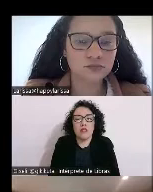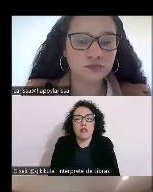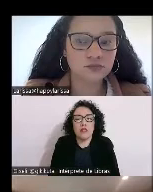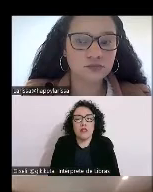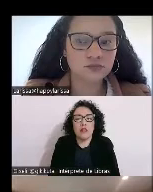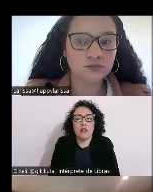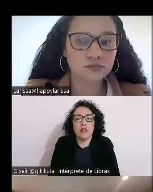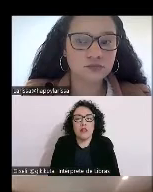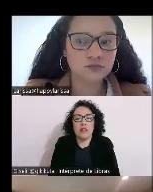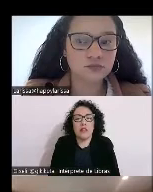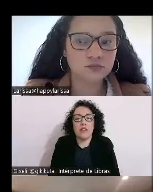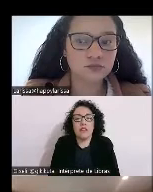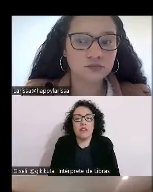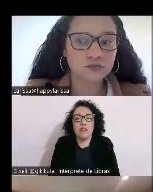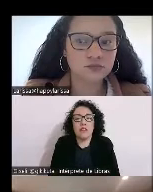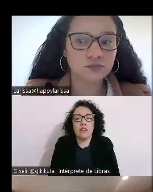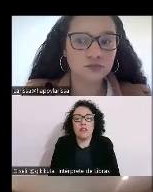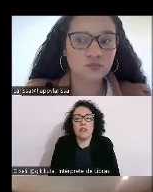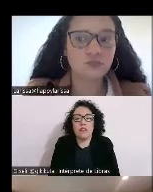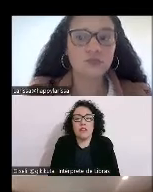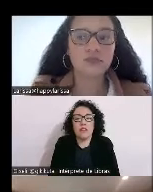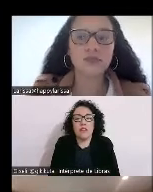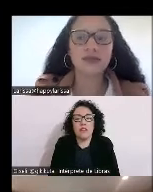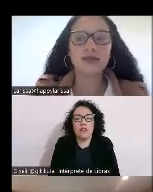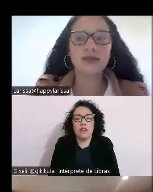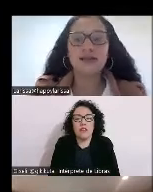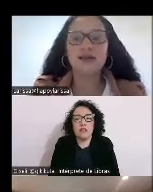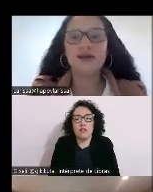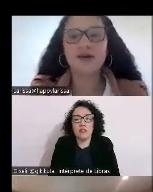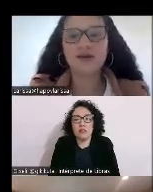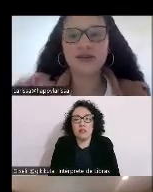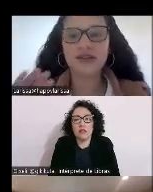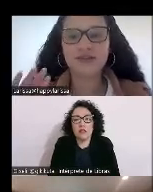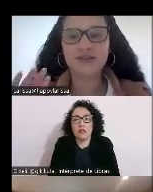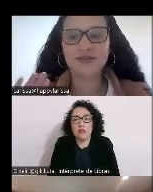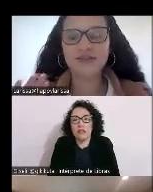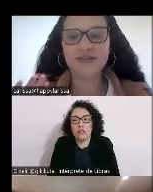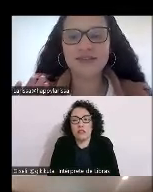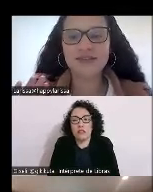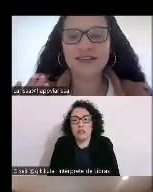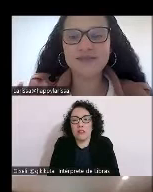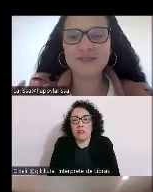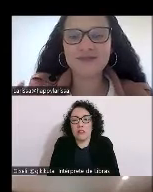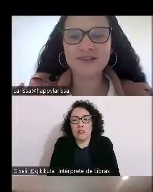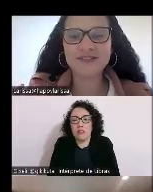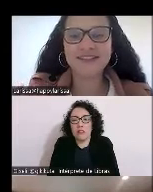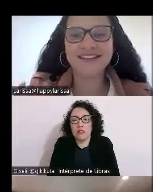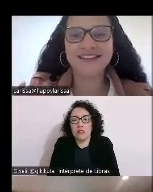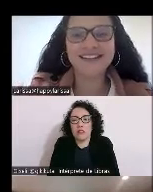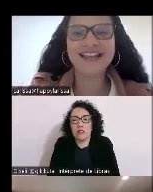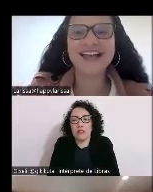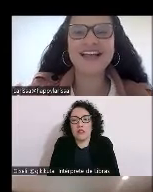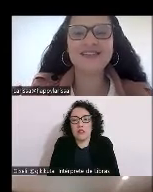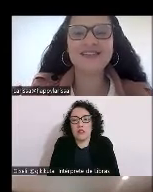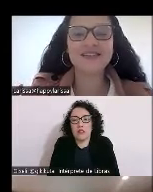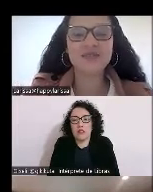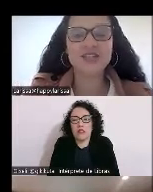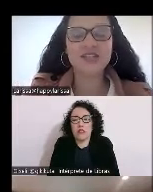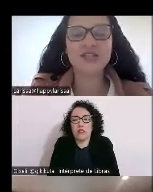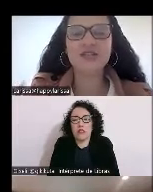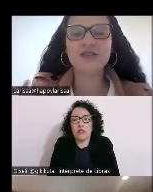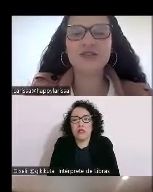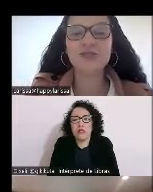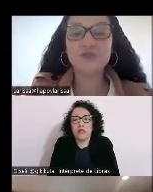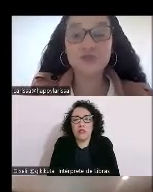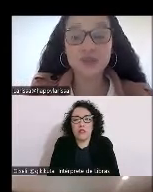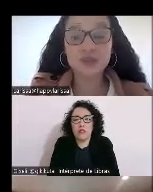to translate just the first couple of sentences. Okay, so let me explain first. Então, gente,